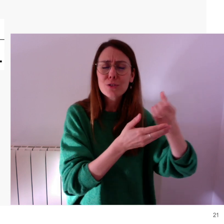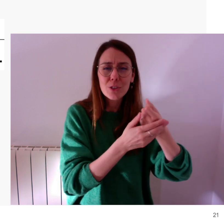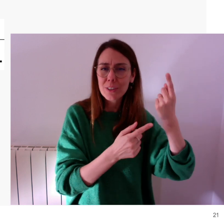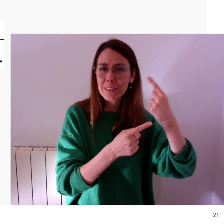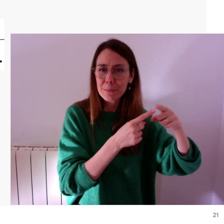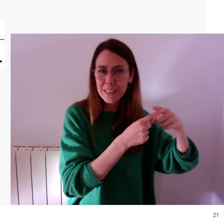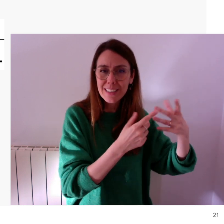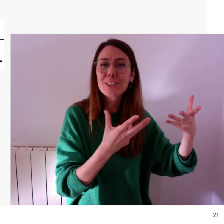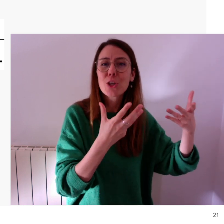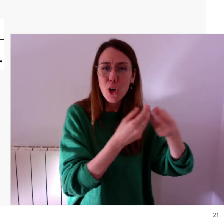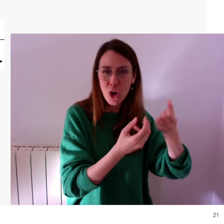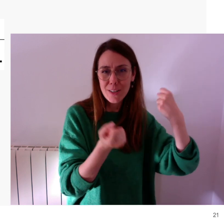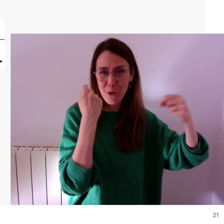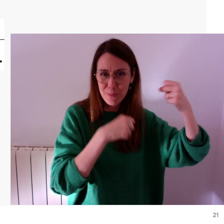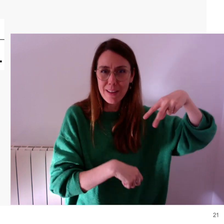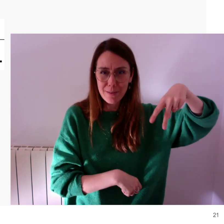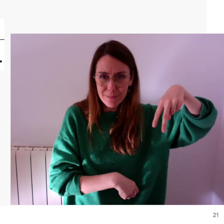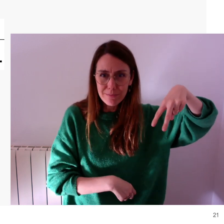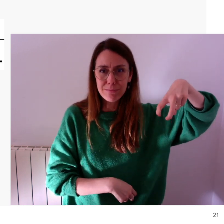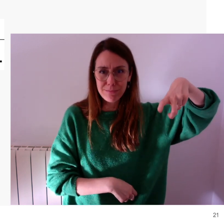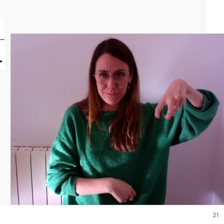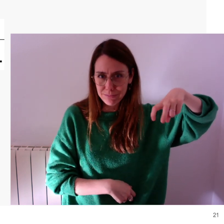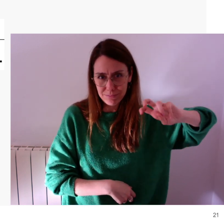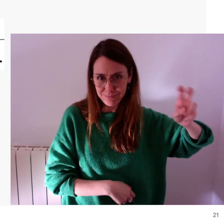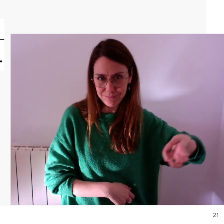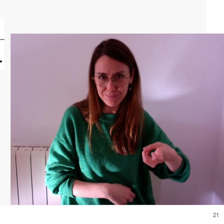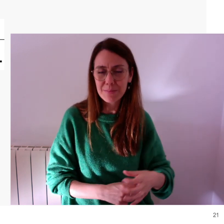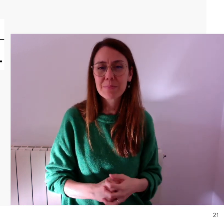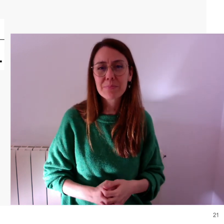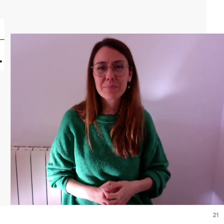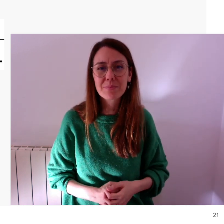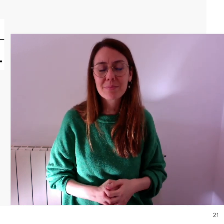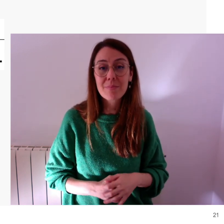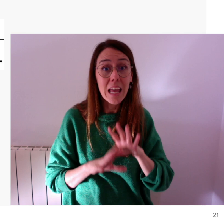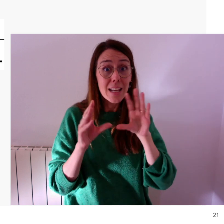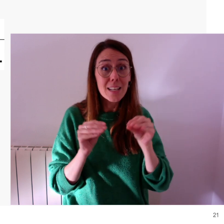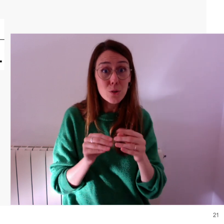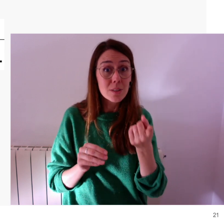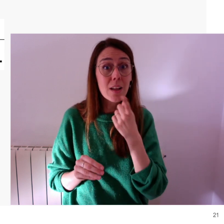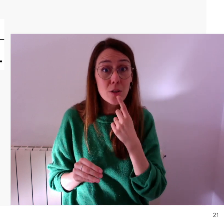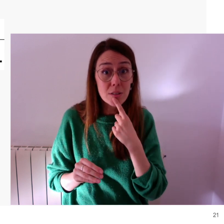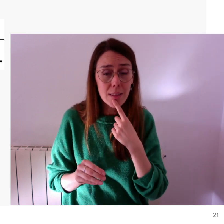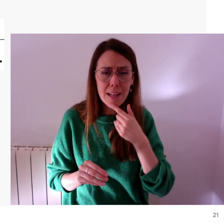were moving. And the factors that statistically